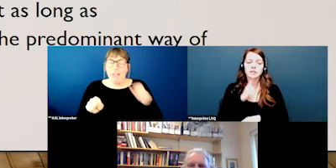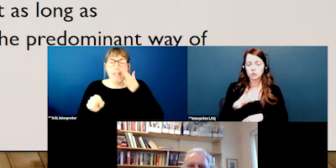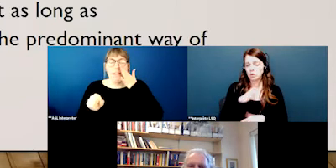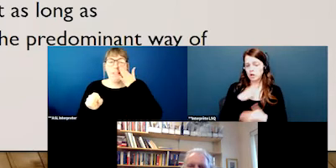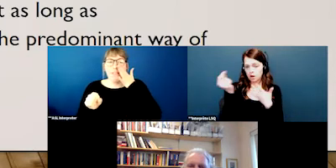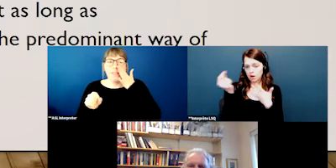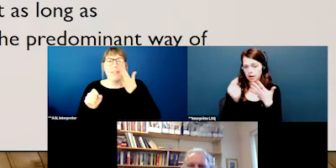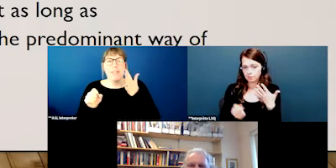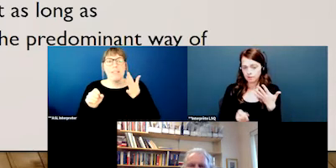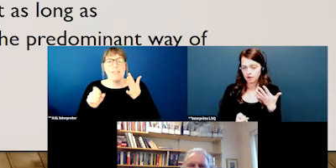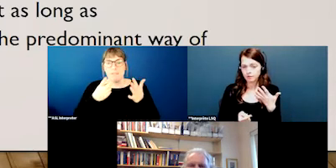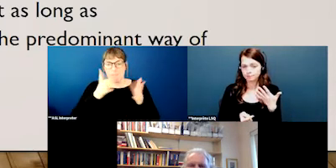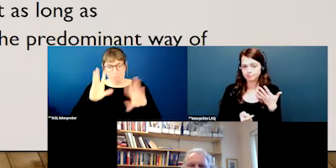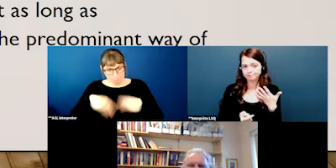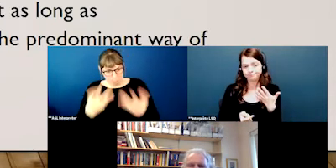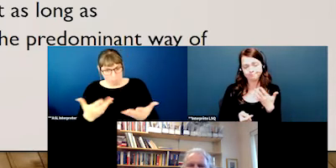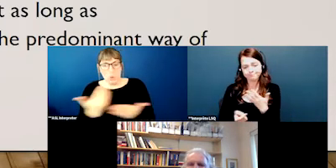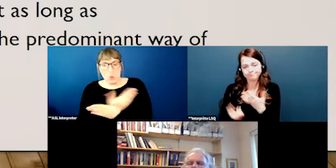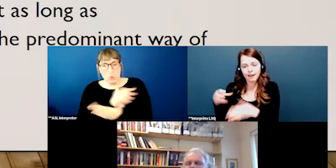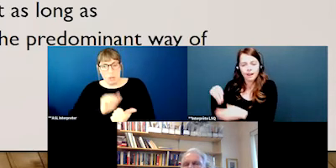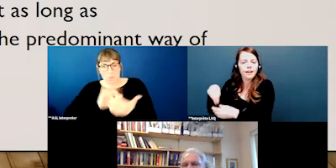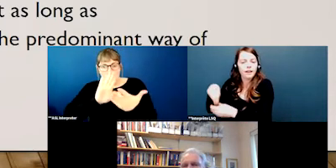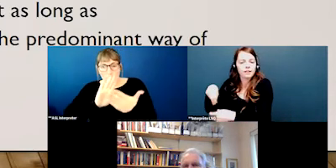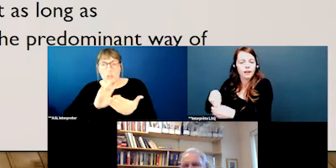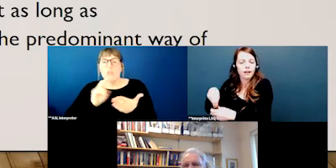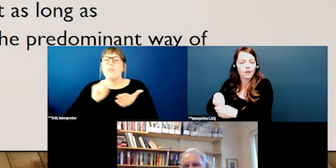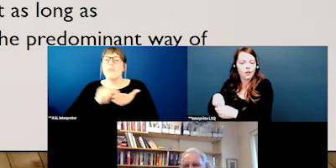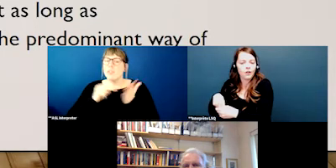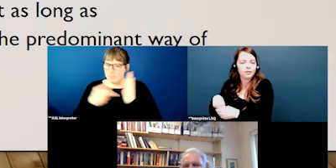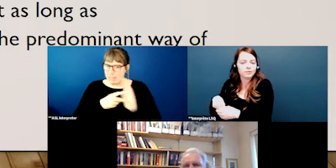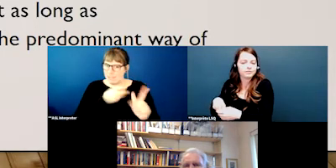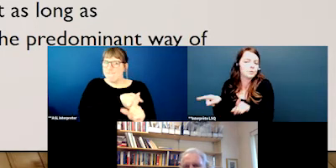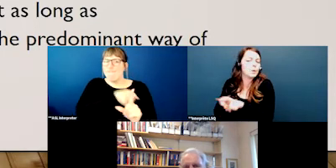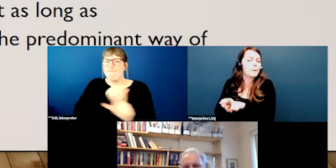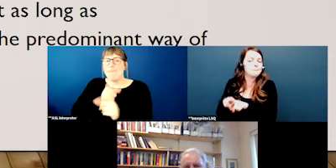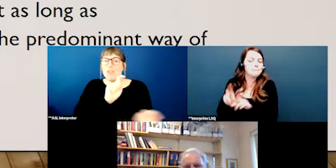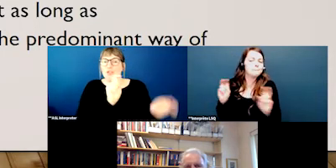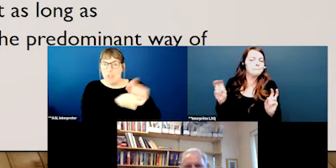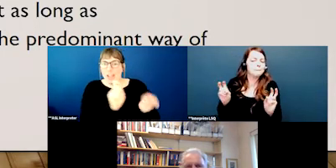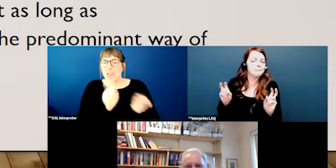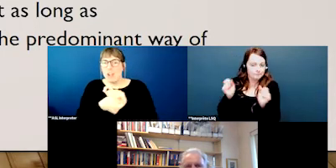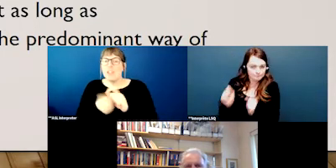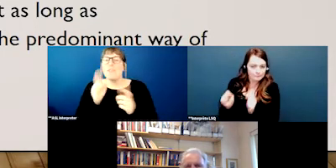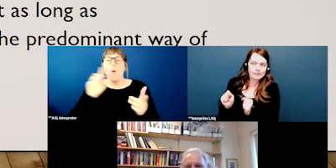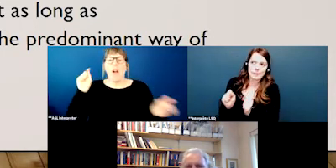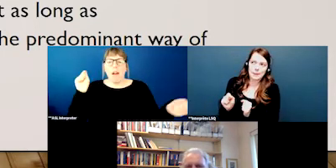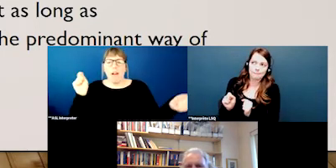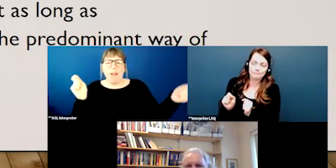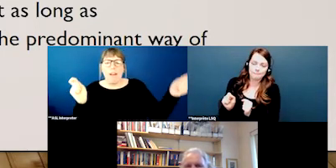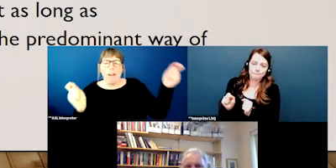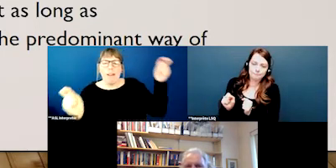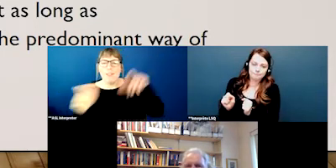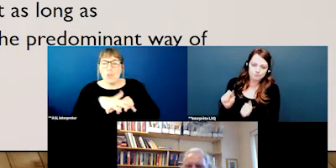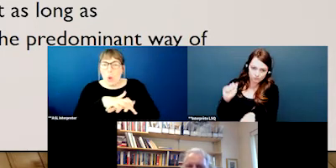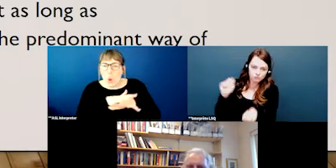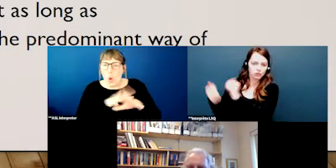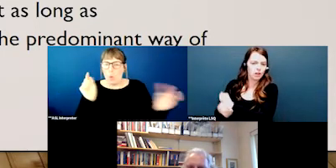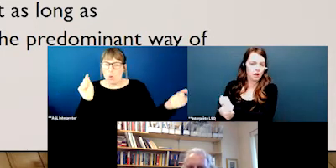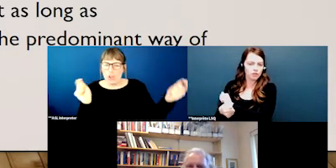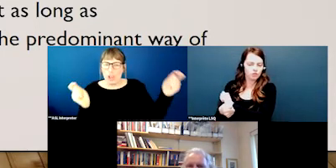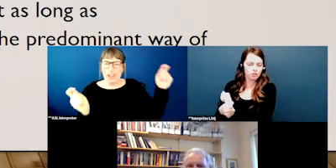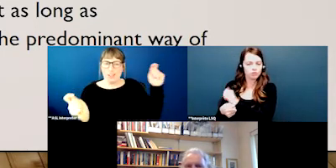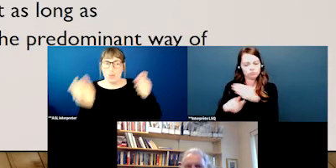that promise potential for some significant change over time. And I just want to highlight three here